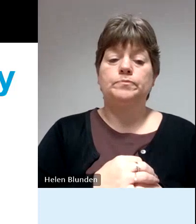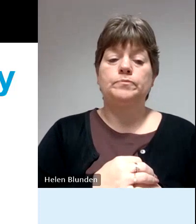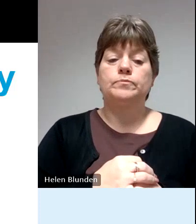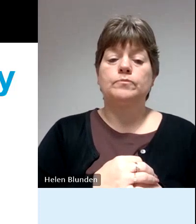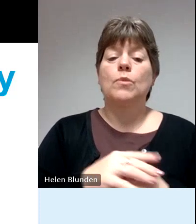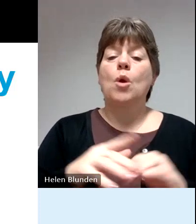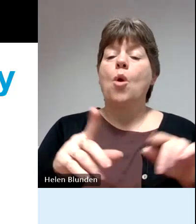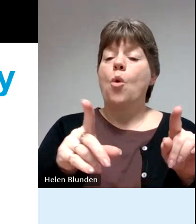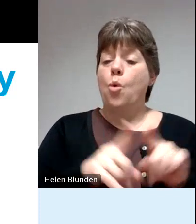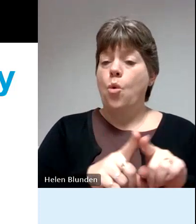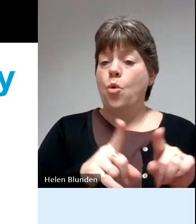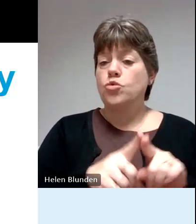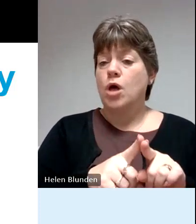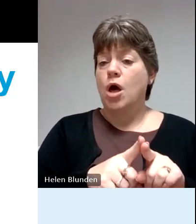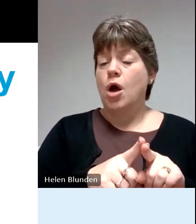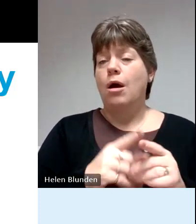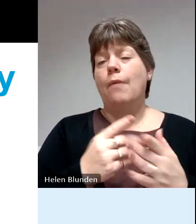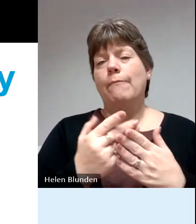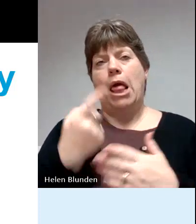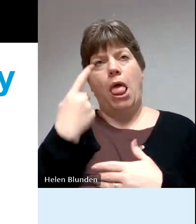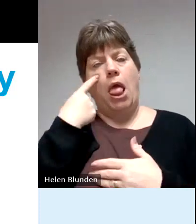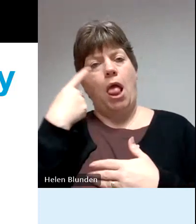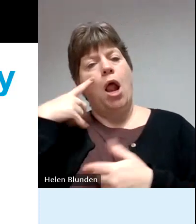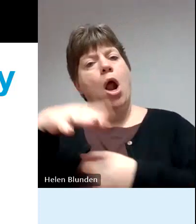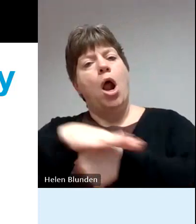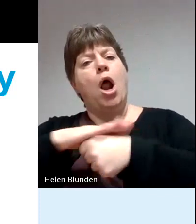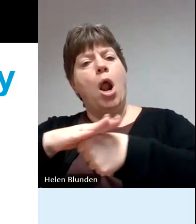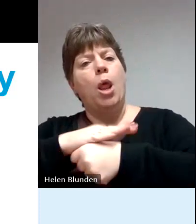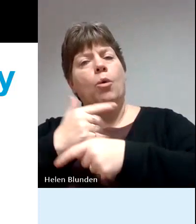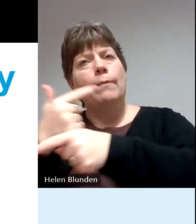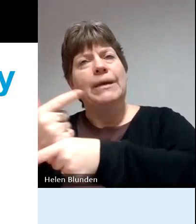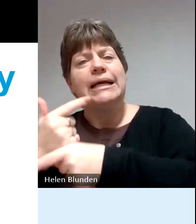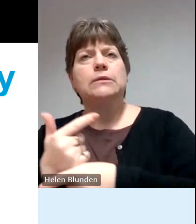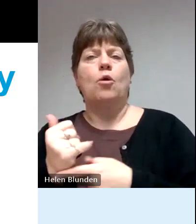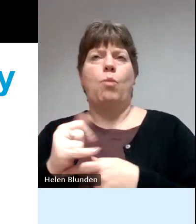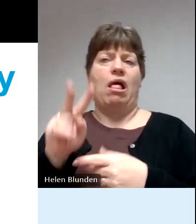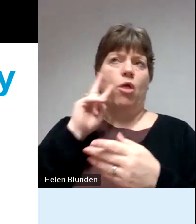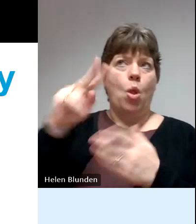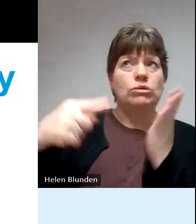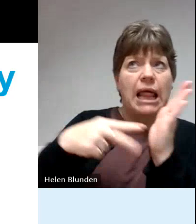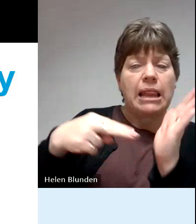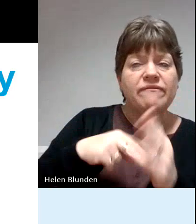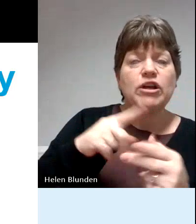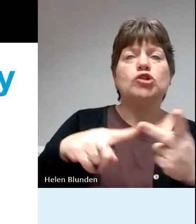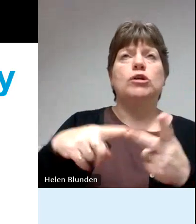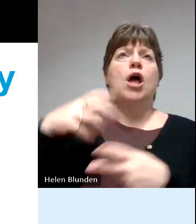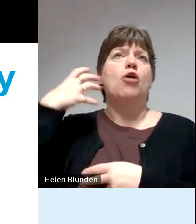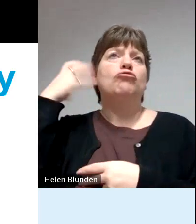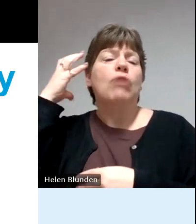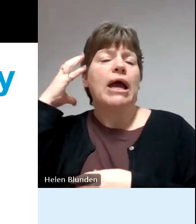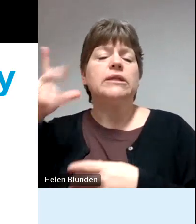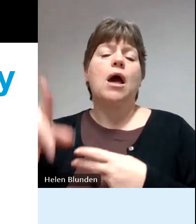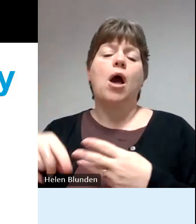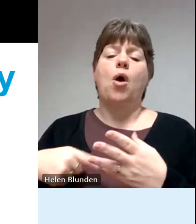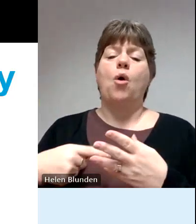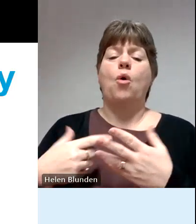And also, please keep an eye out on local media, whether that be the local TV news, local radio news.